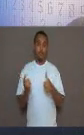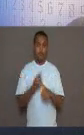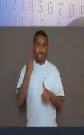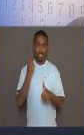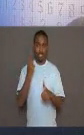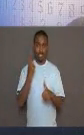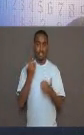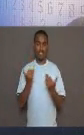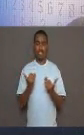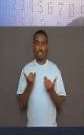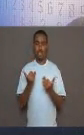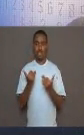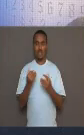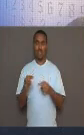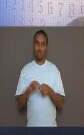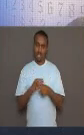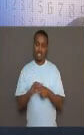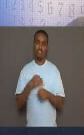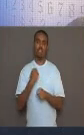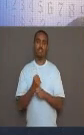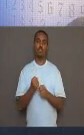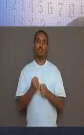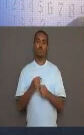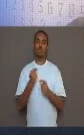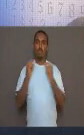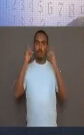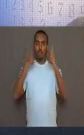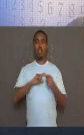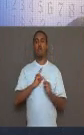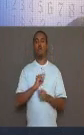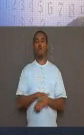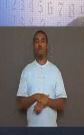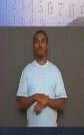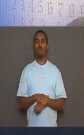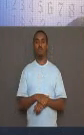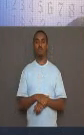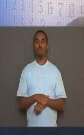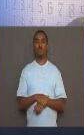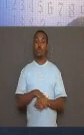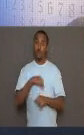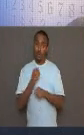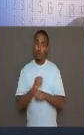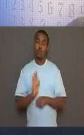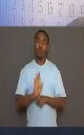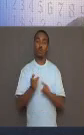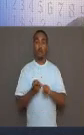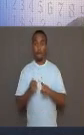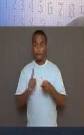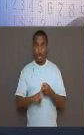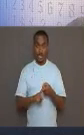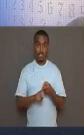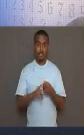First, let us do an activity to make up our own. Working with a